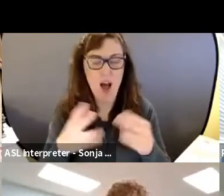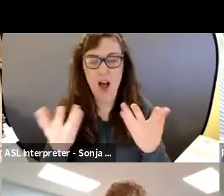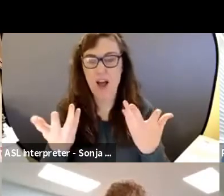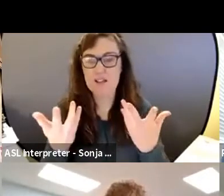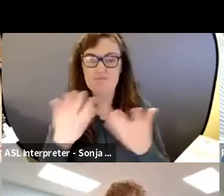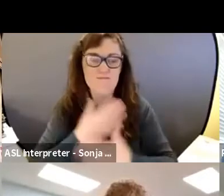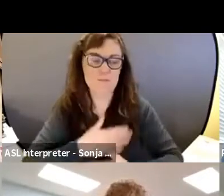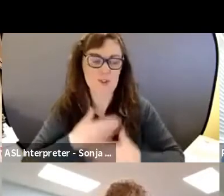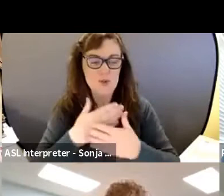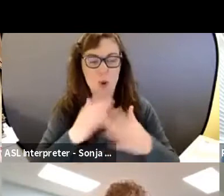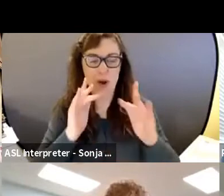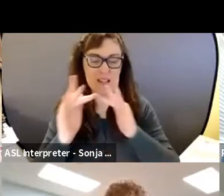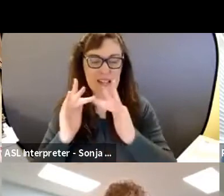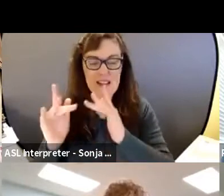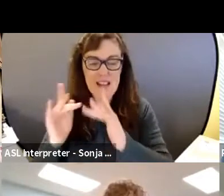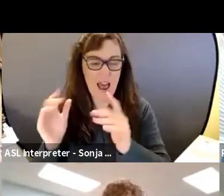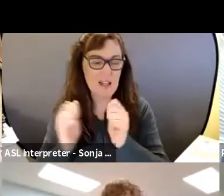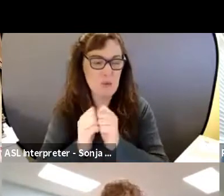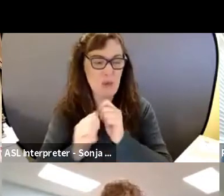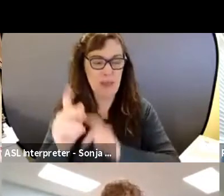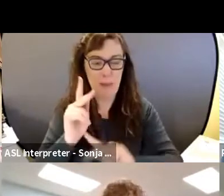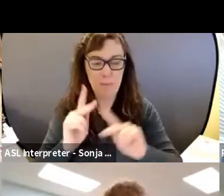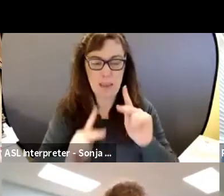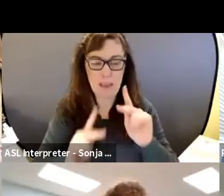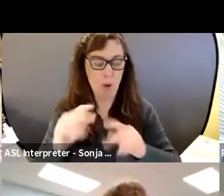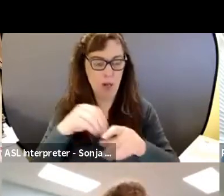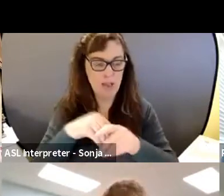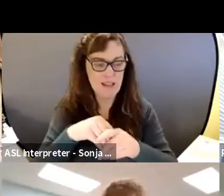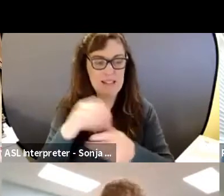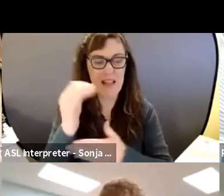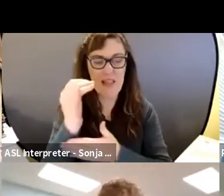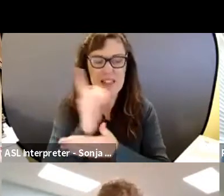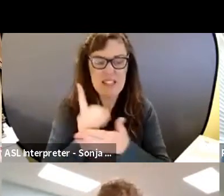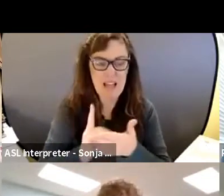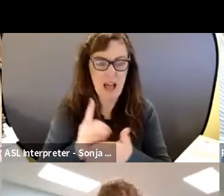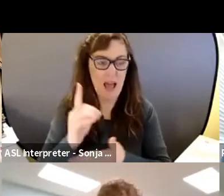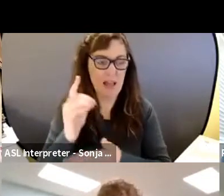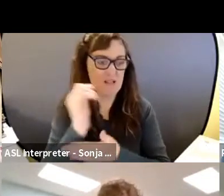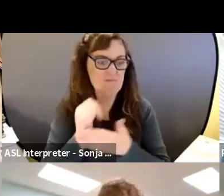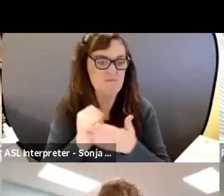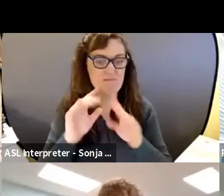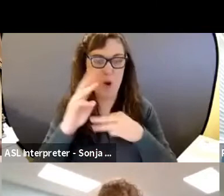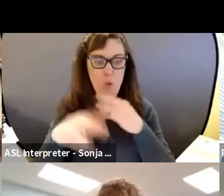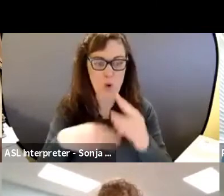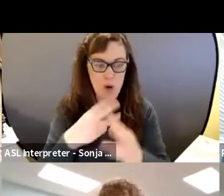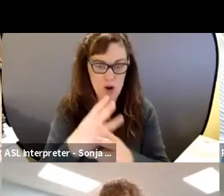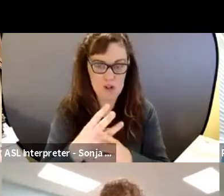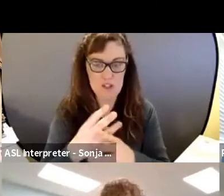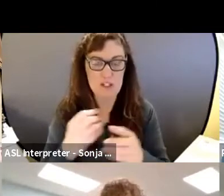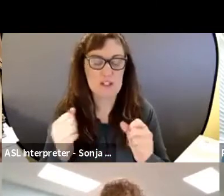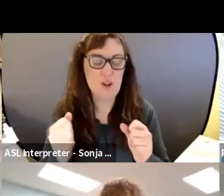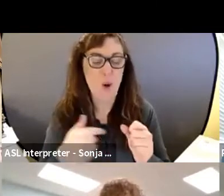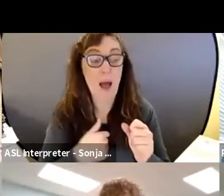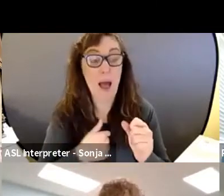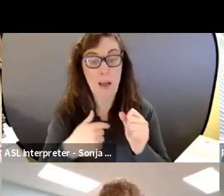connecting with other people in the design world here at Taylor. So the format is pretty simple. I'm actually going to shut up very